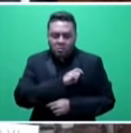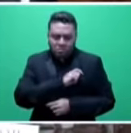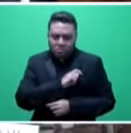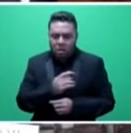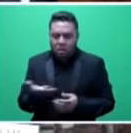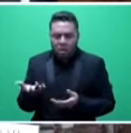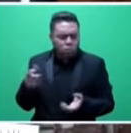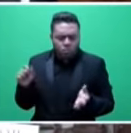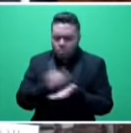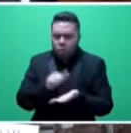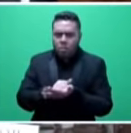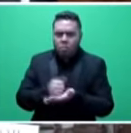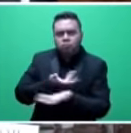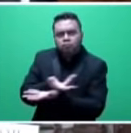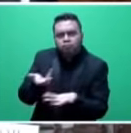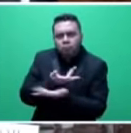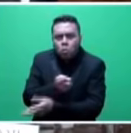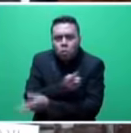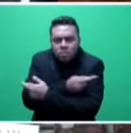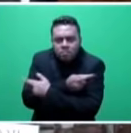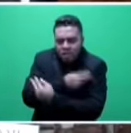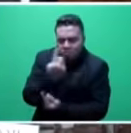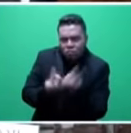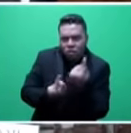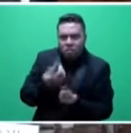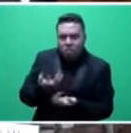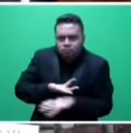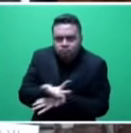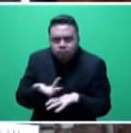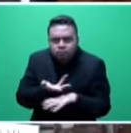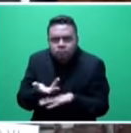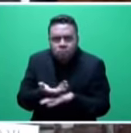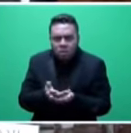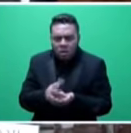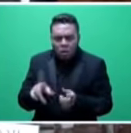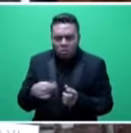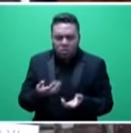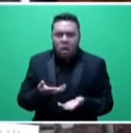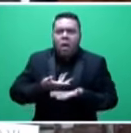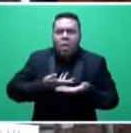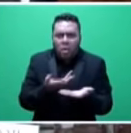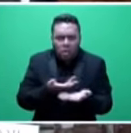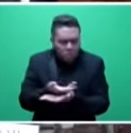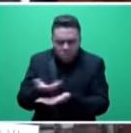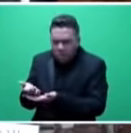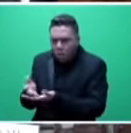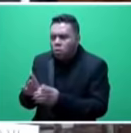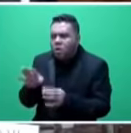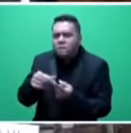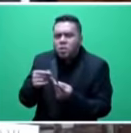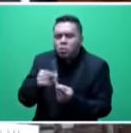of genuine dialogue and mutual respect Order. for one another, rather than consultation with a